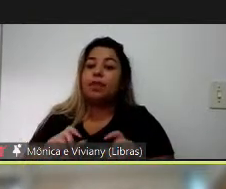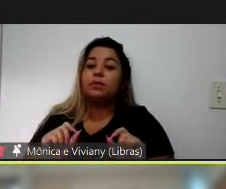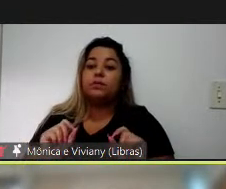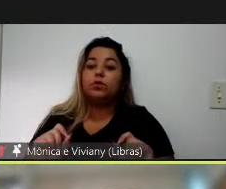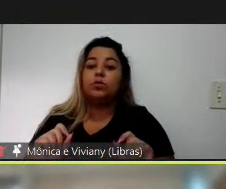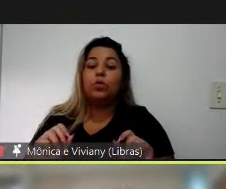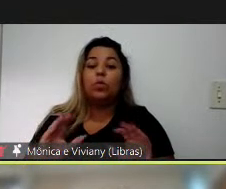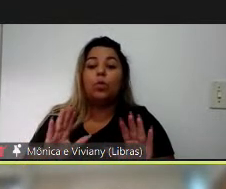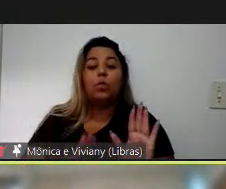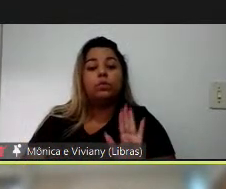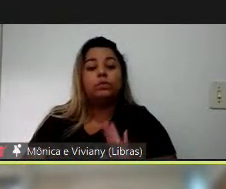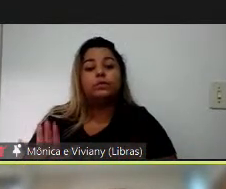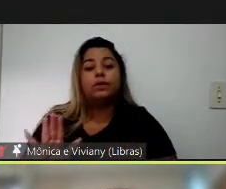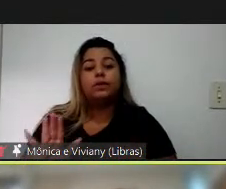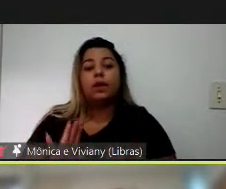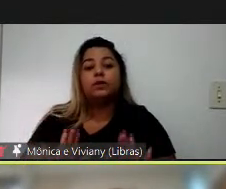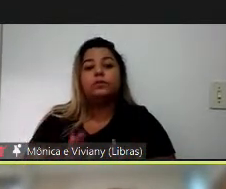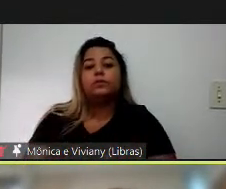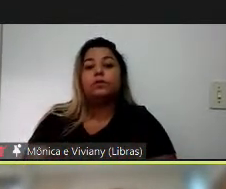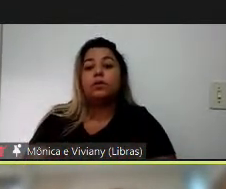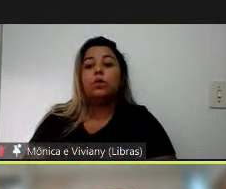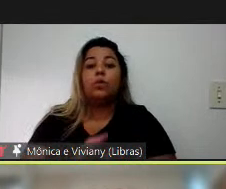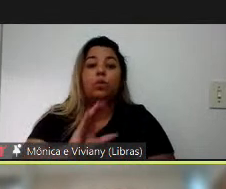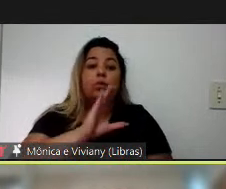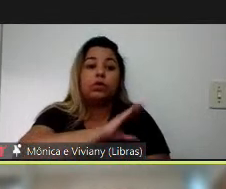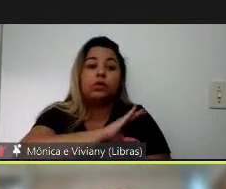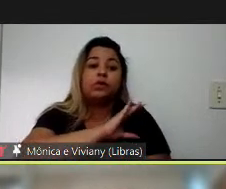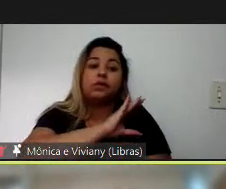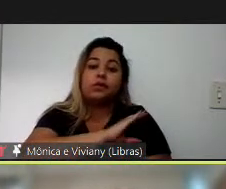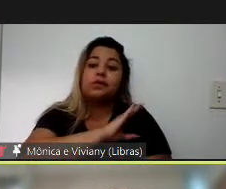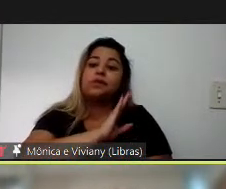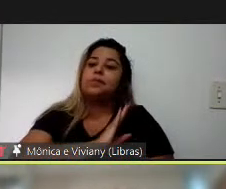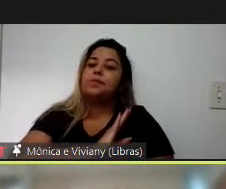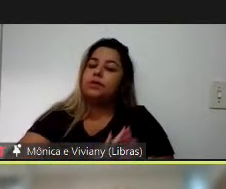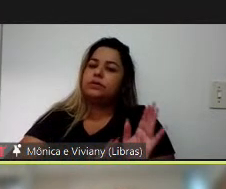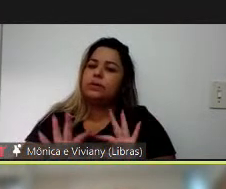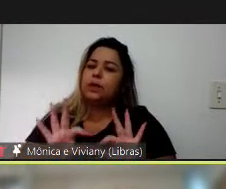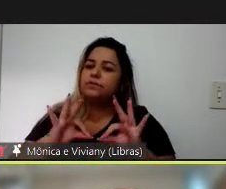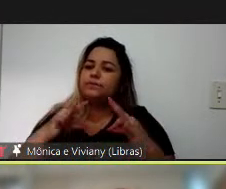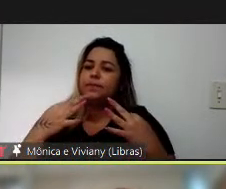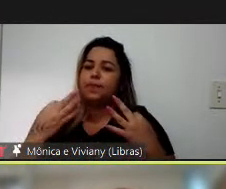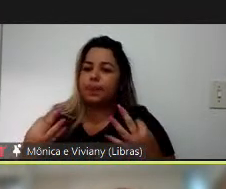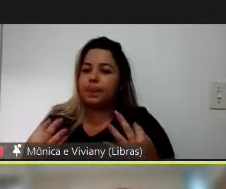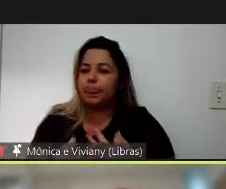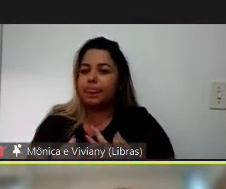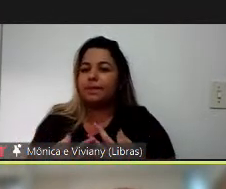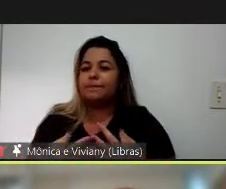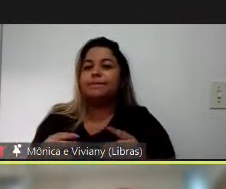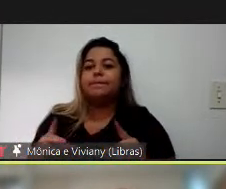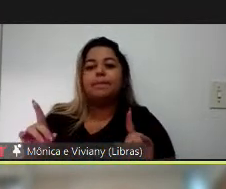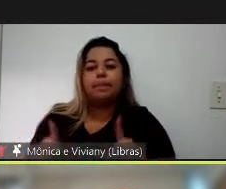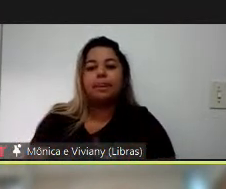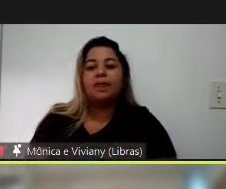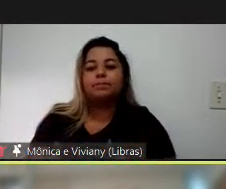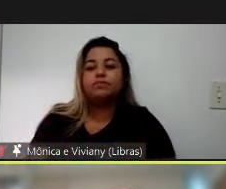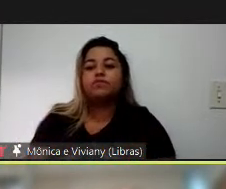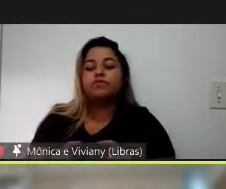integrality and the objectivity of care. Coordinate care of families in risk